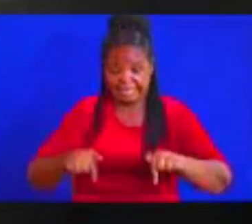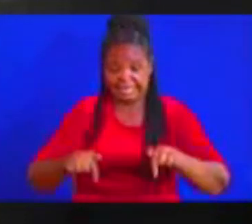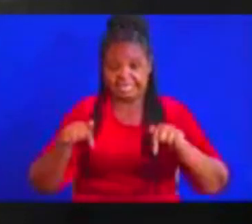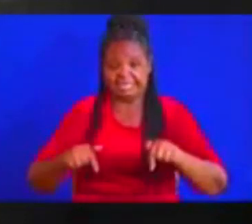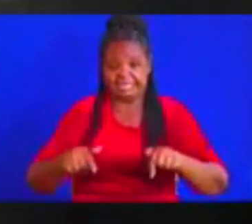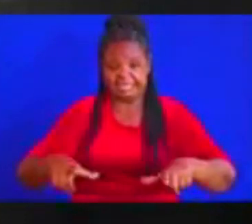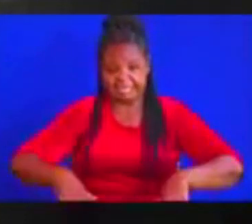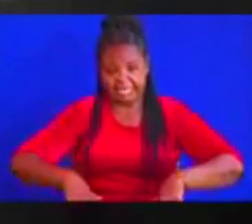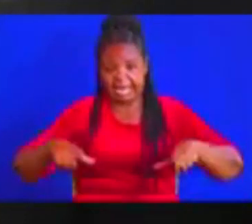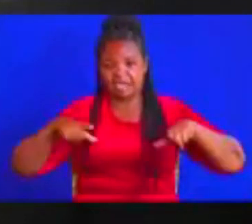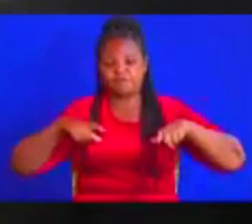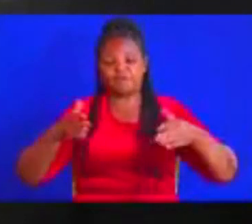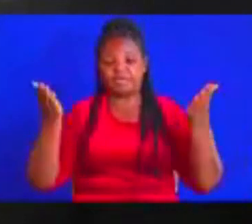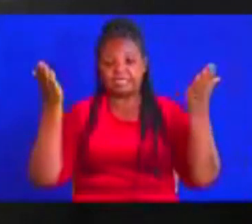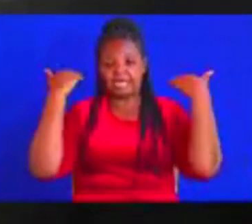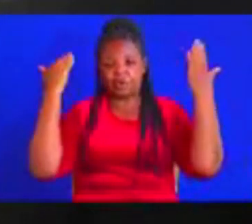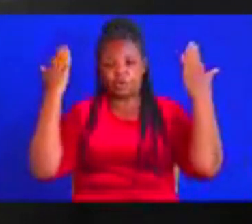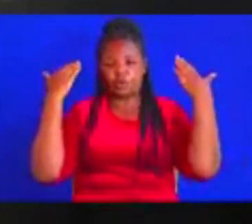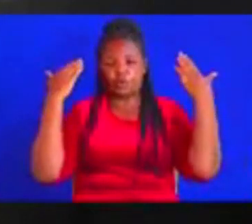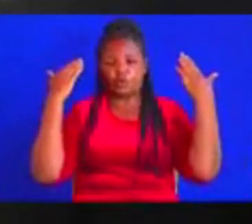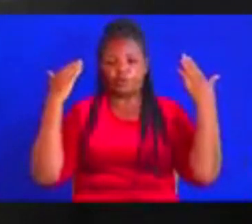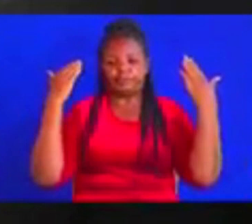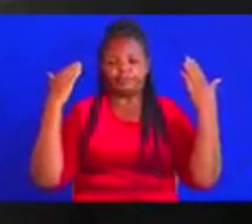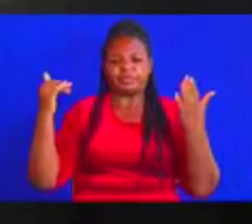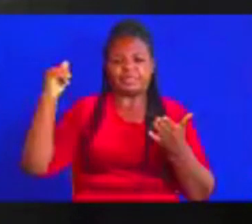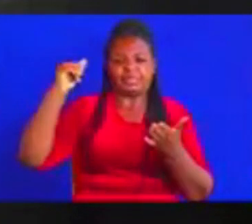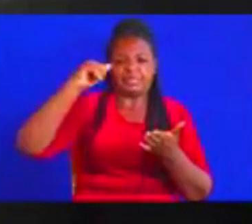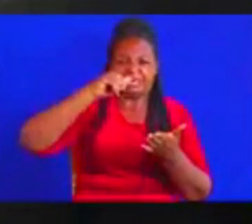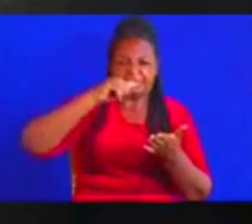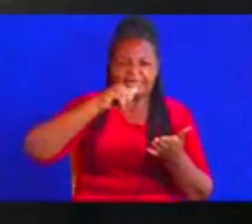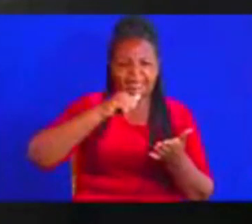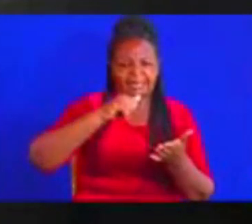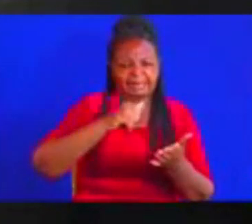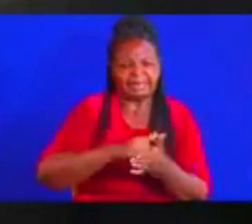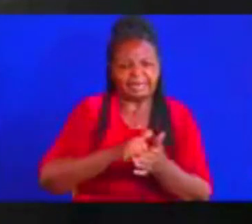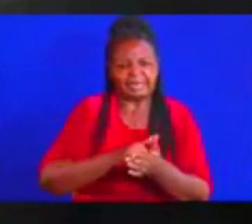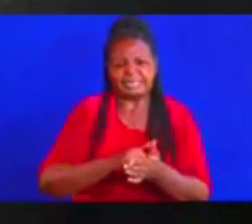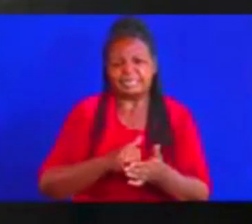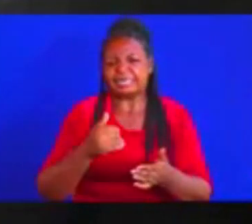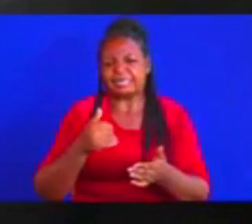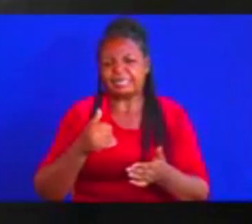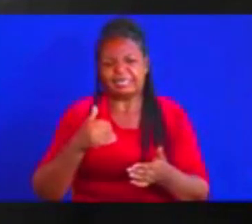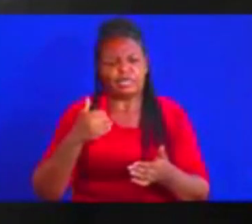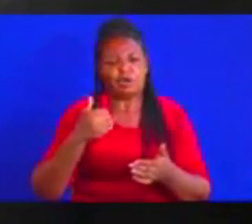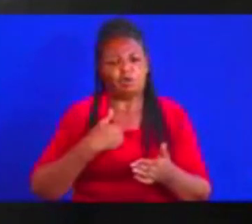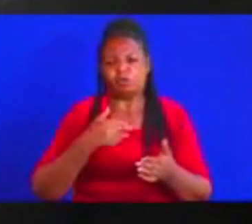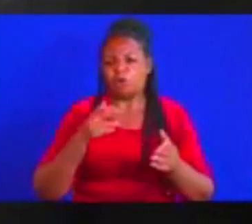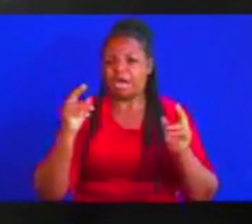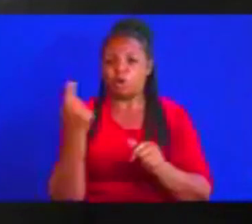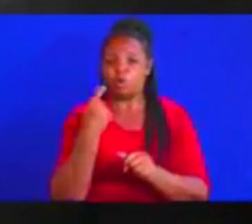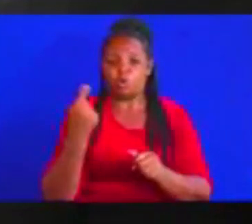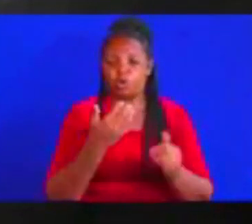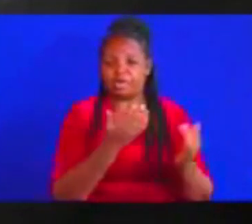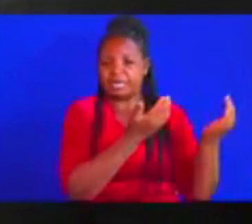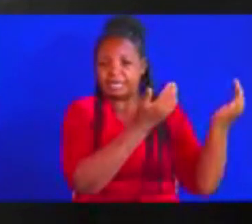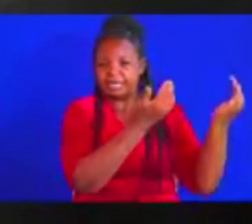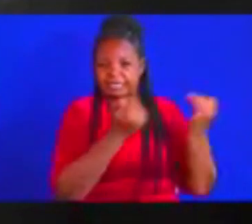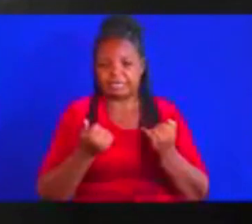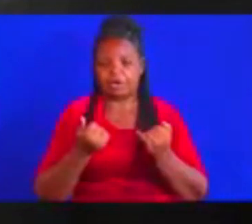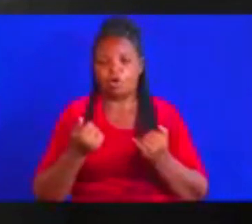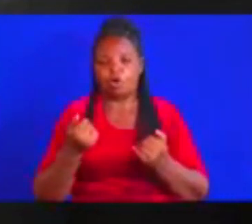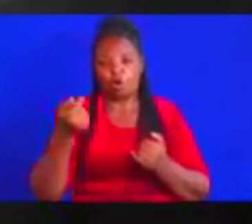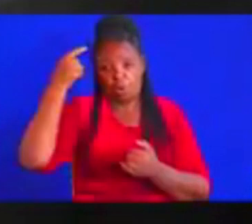life eternal. That eternal life is shrouded not just in receiving alone, but in